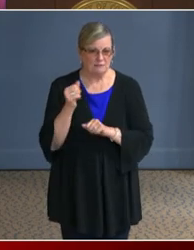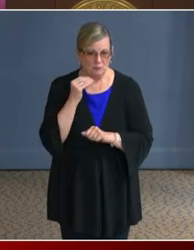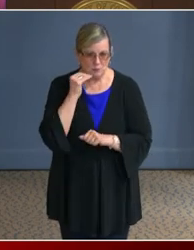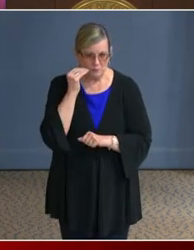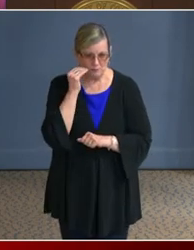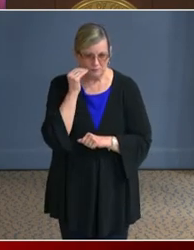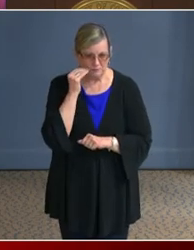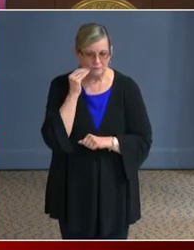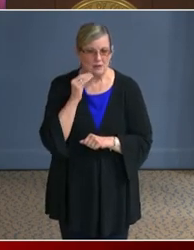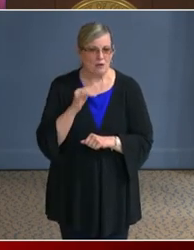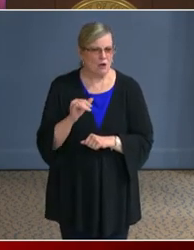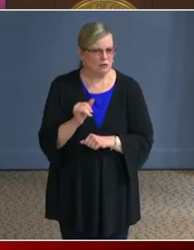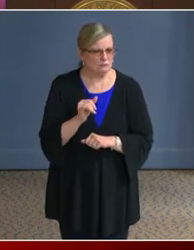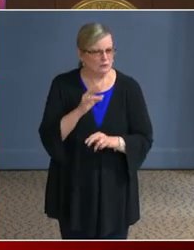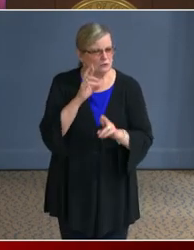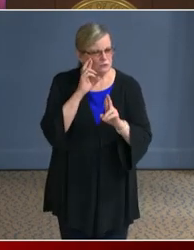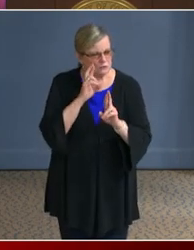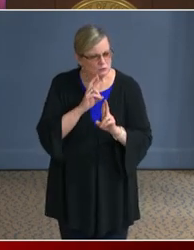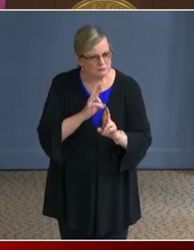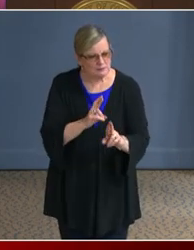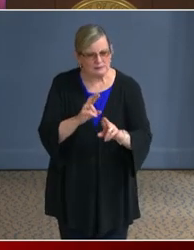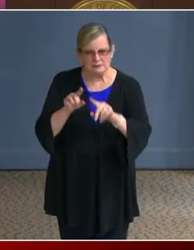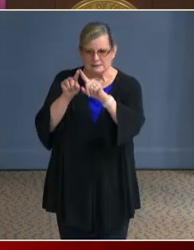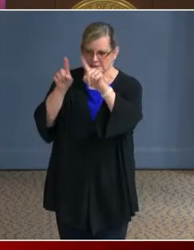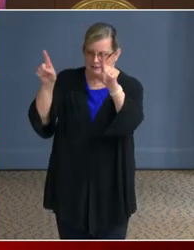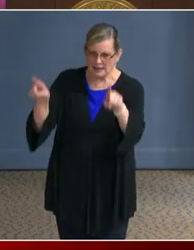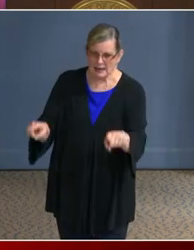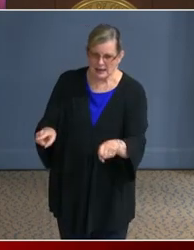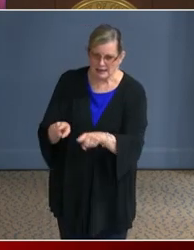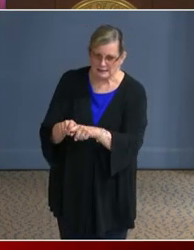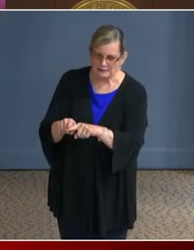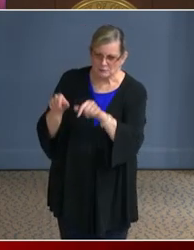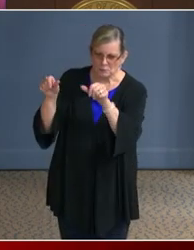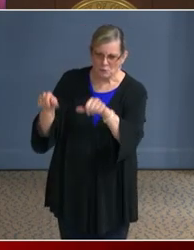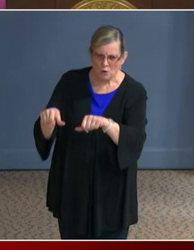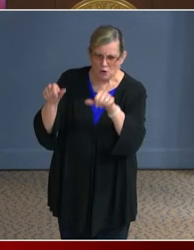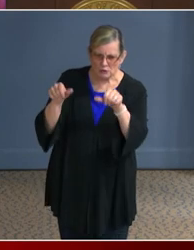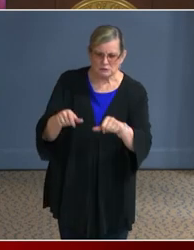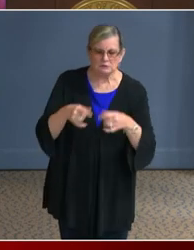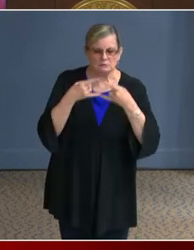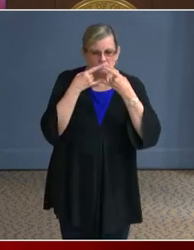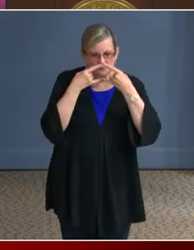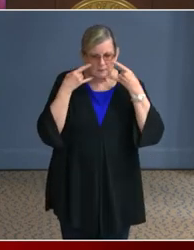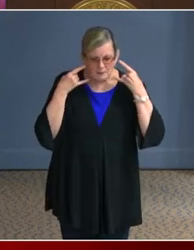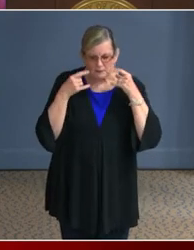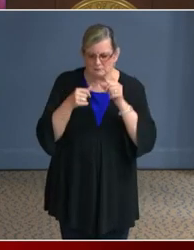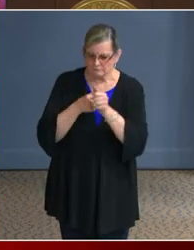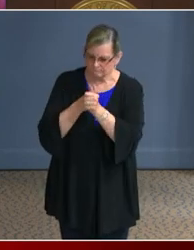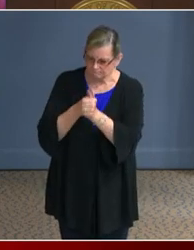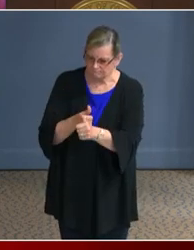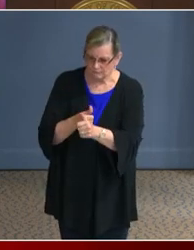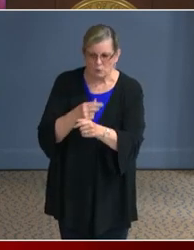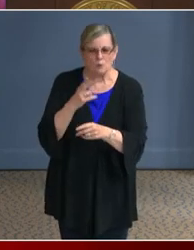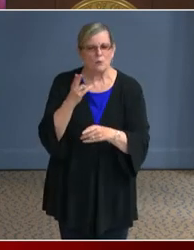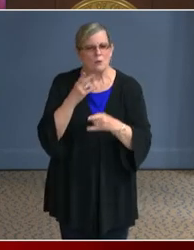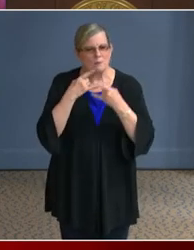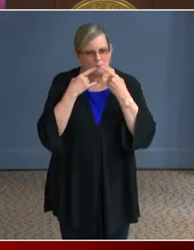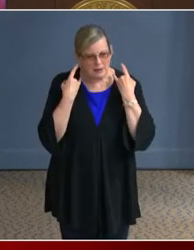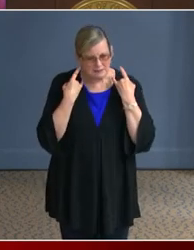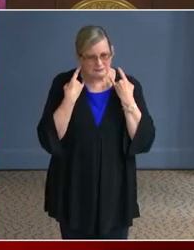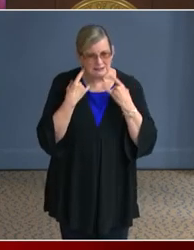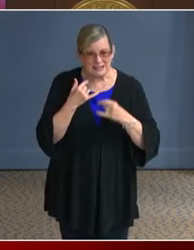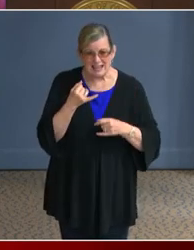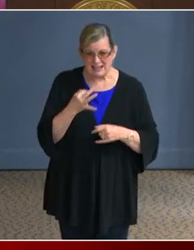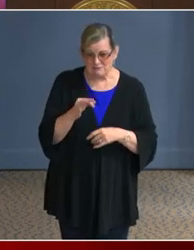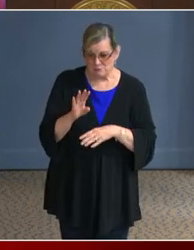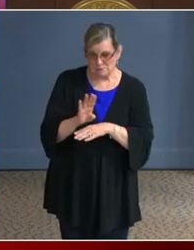also respect signs at the places that you are visiting. If a business posts a sign indicating